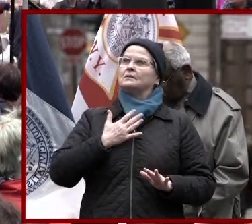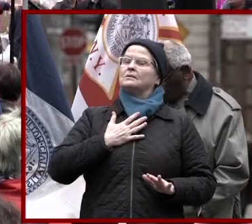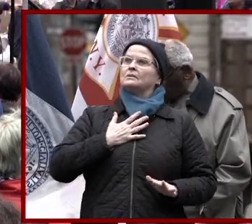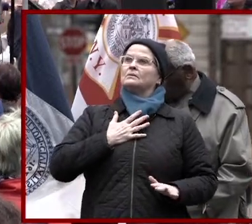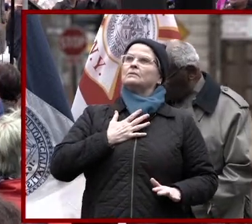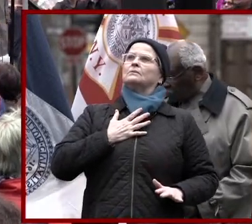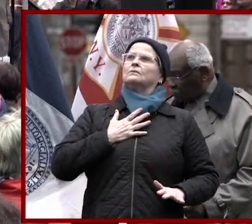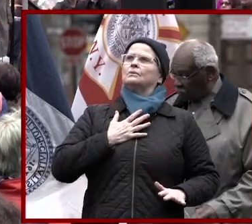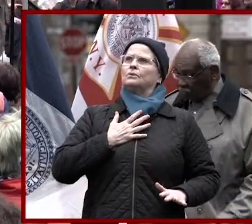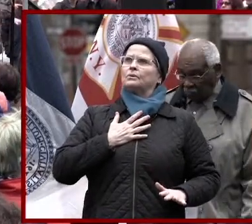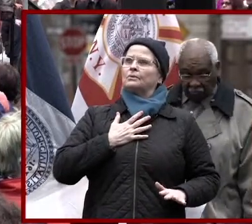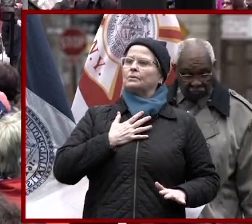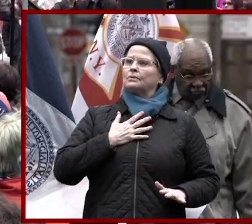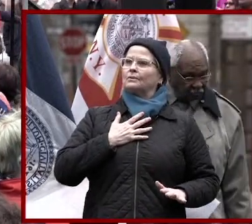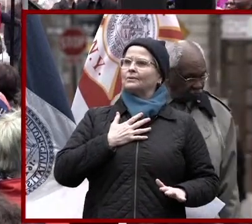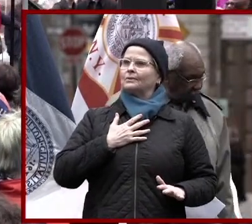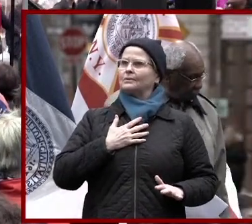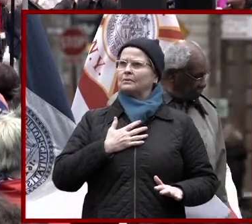but